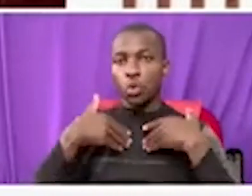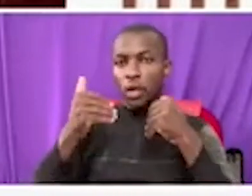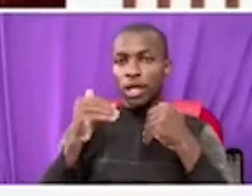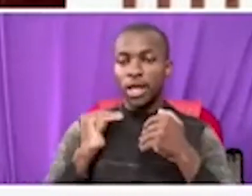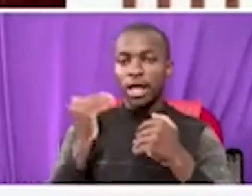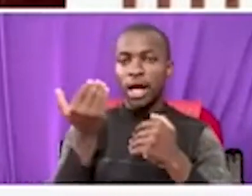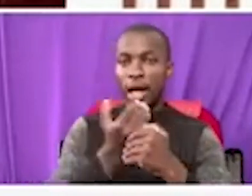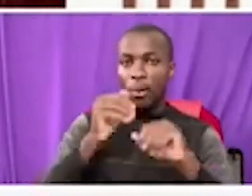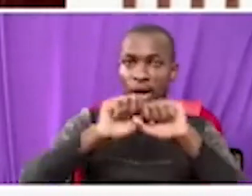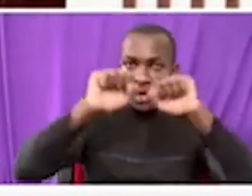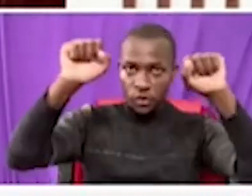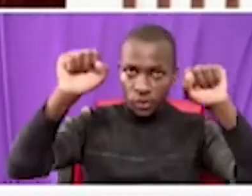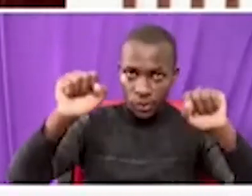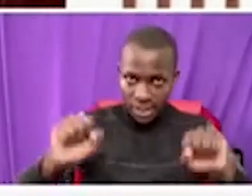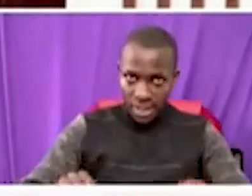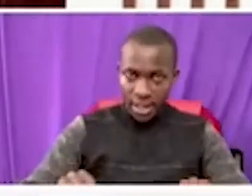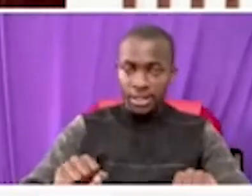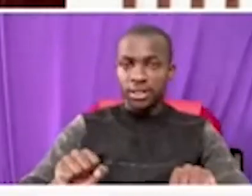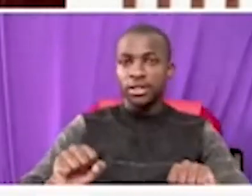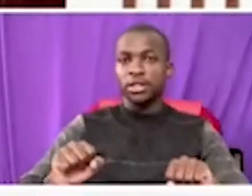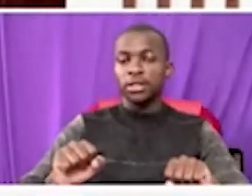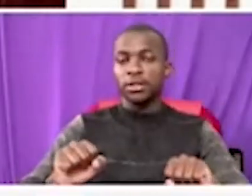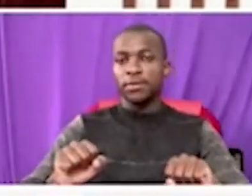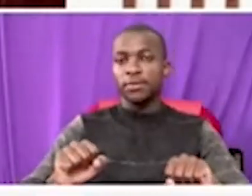to heal our society,